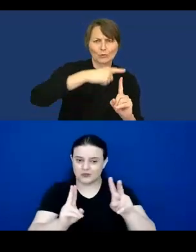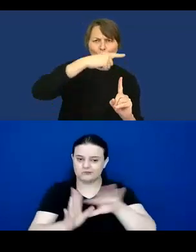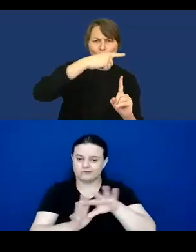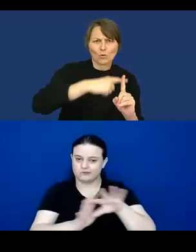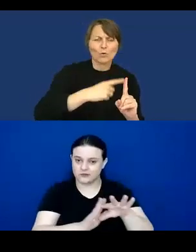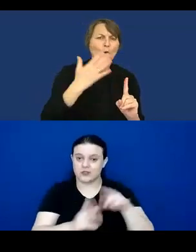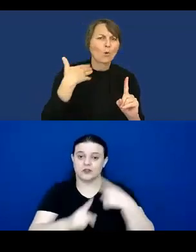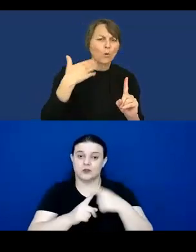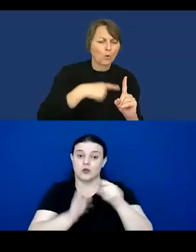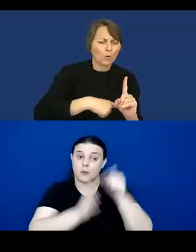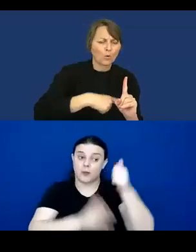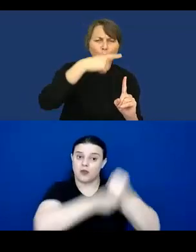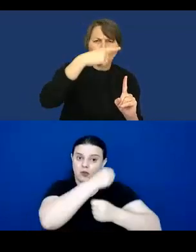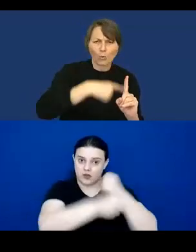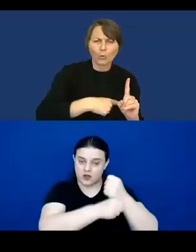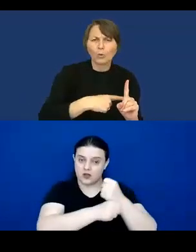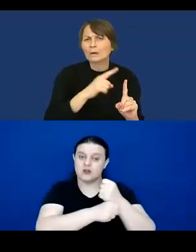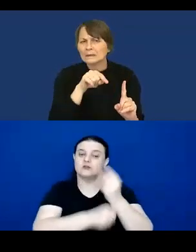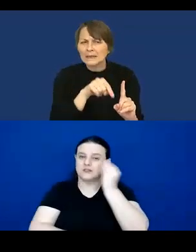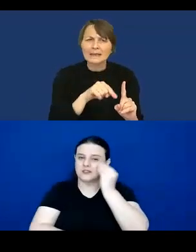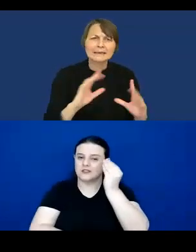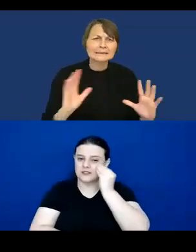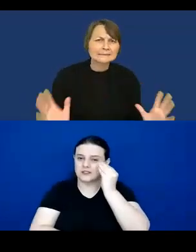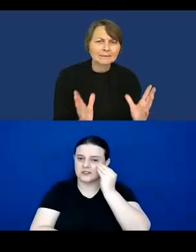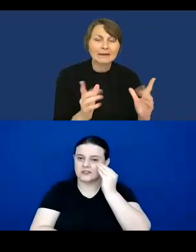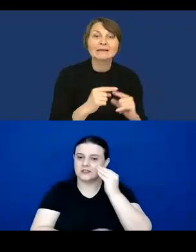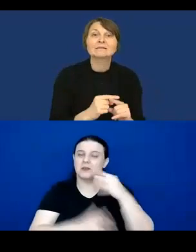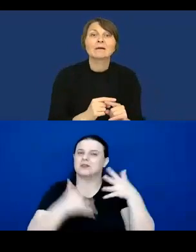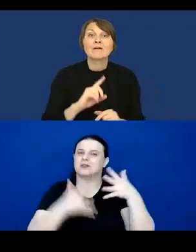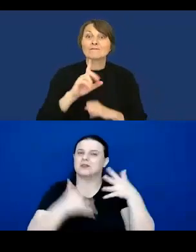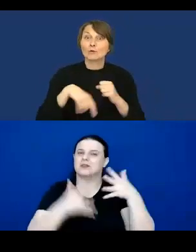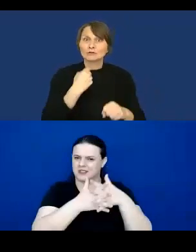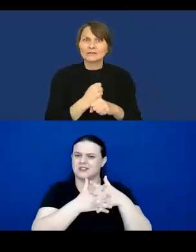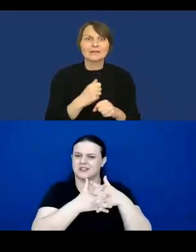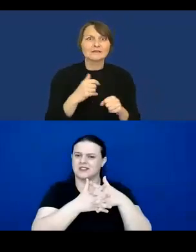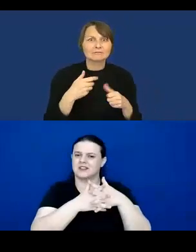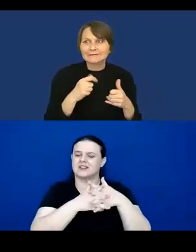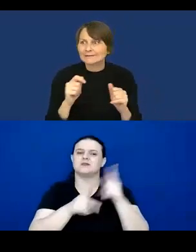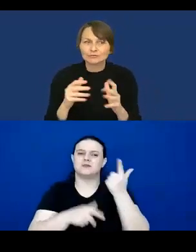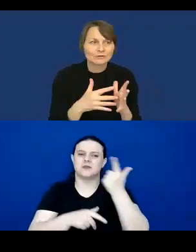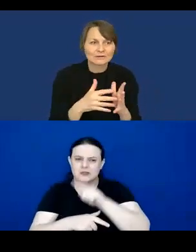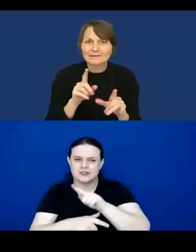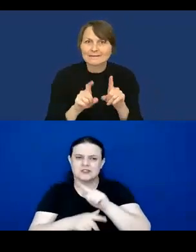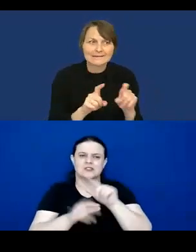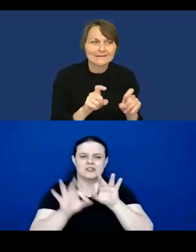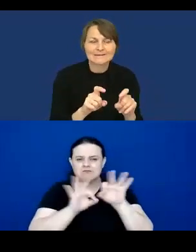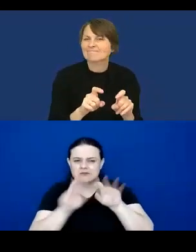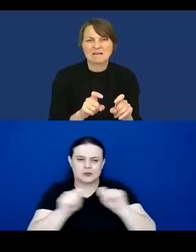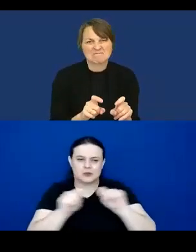did some pilots, but it was quite complicated to really do it very controlled.